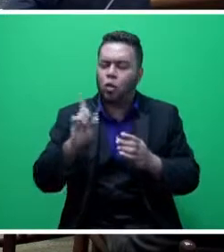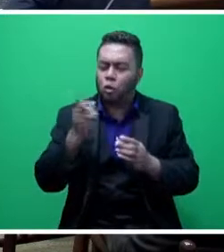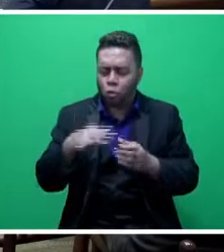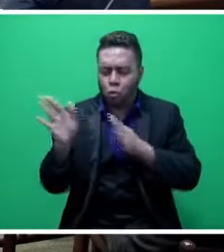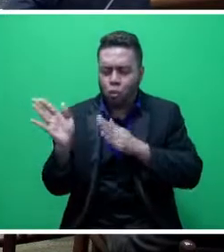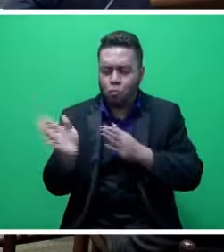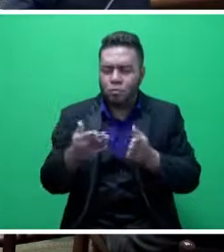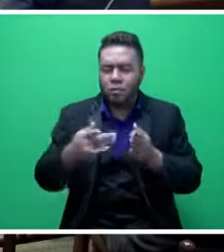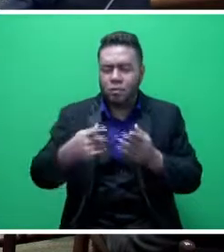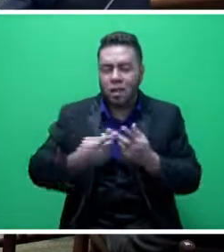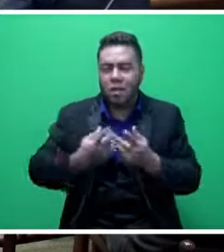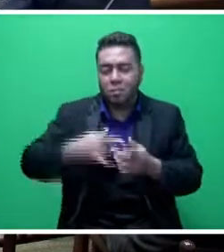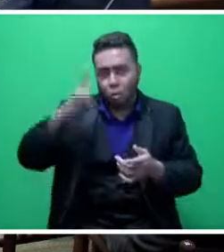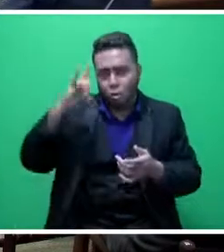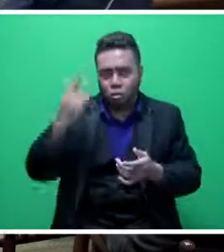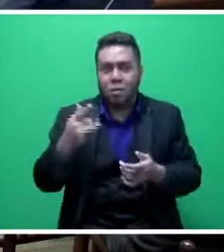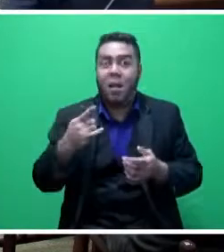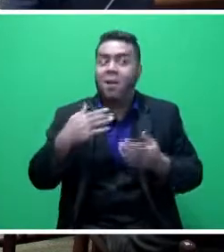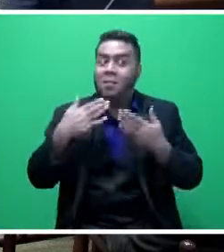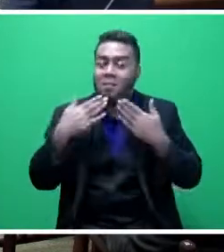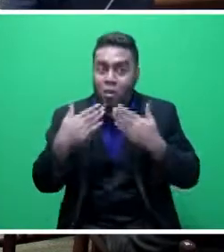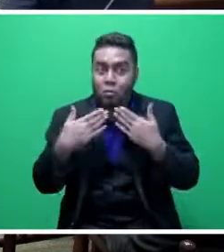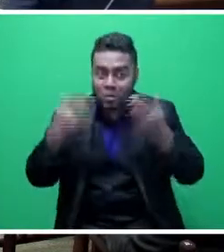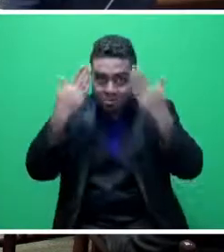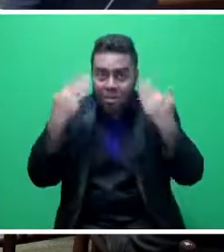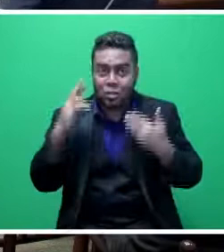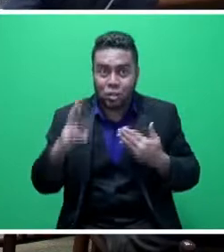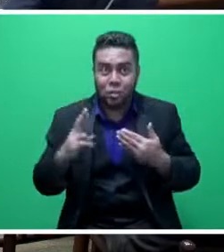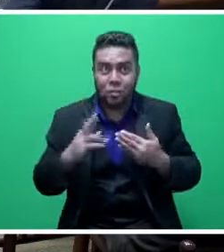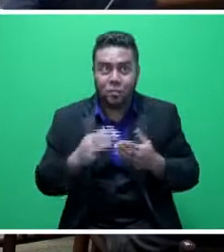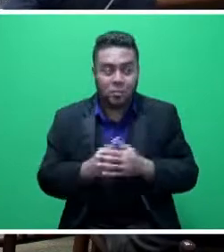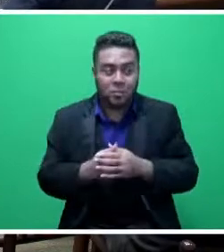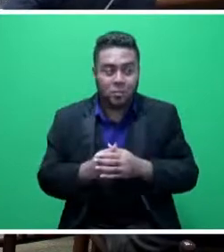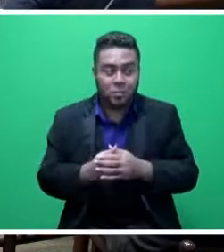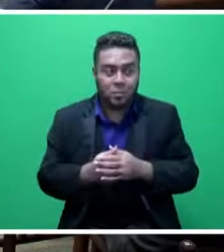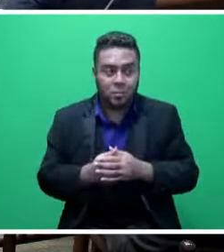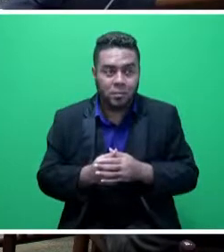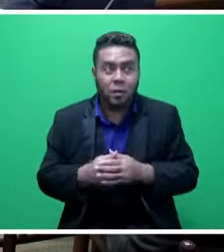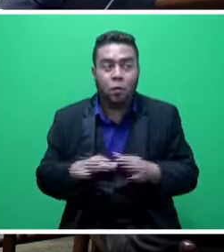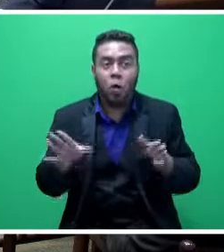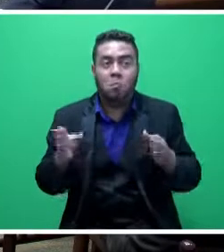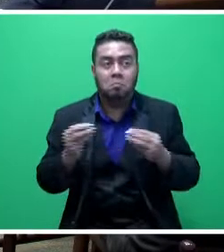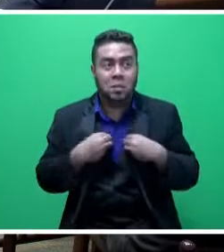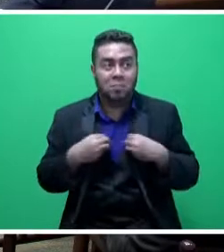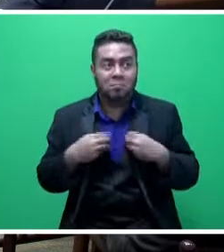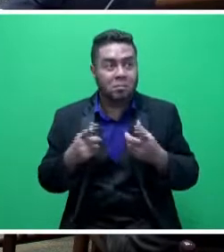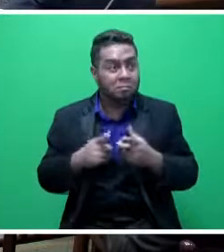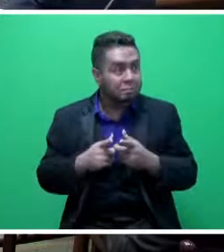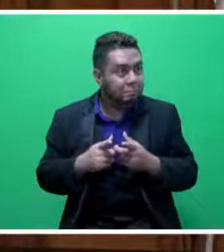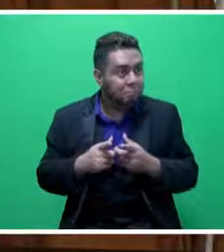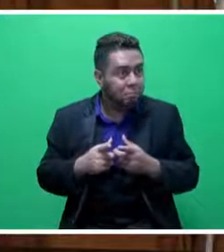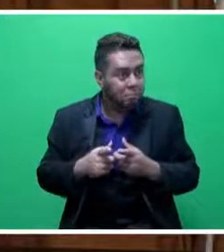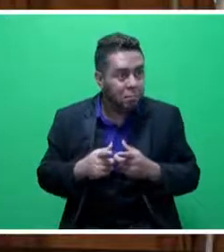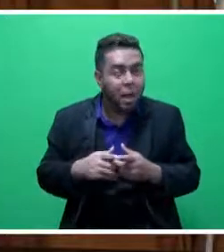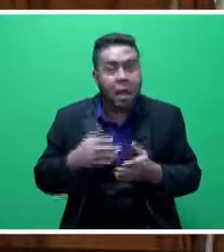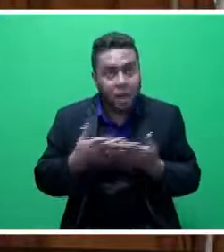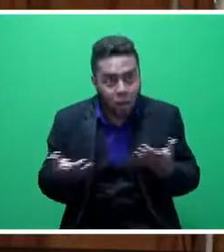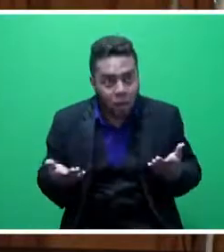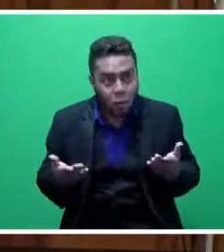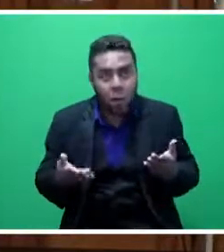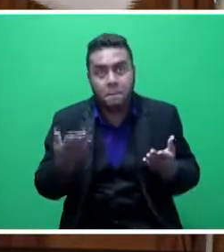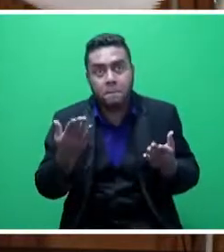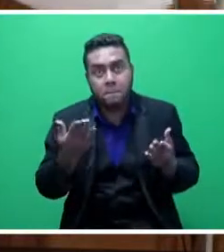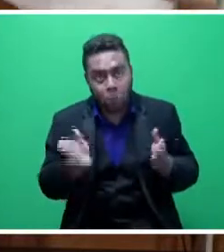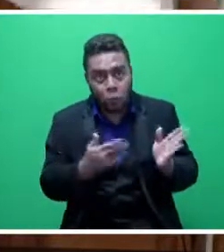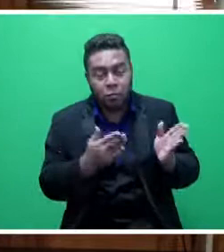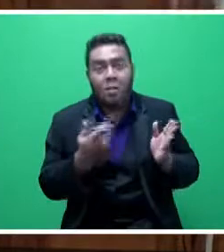his motion. You have the floor, sir. Thank you, Mr. Speaker, sir. Mr. Speaker, sir, pursuant to the resolution of Parliament Wednesday, 29 July 2020, I now move that